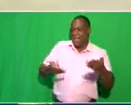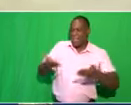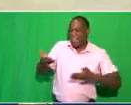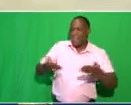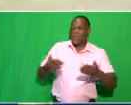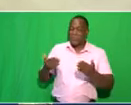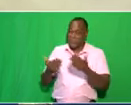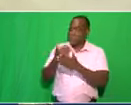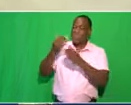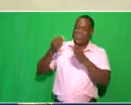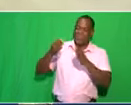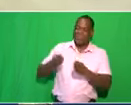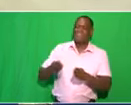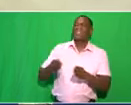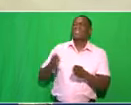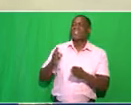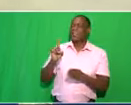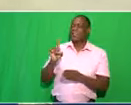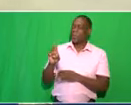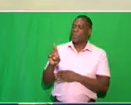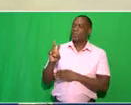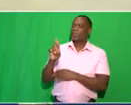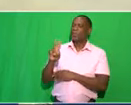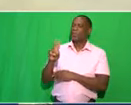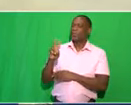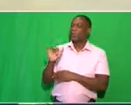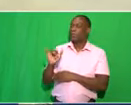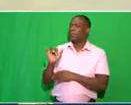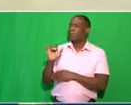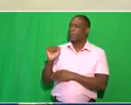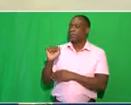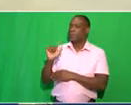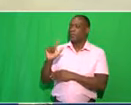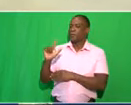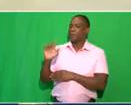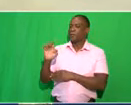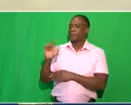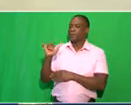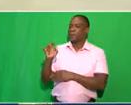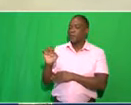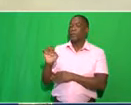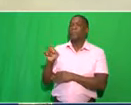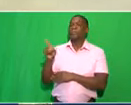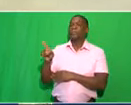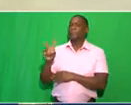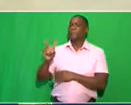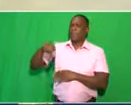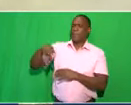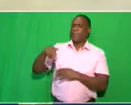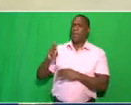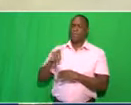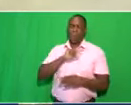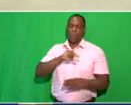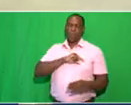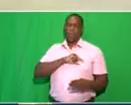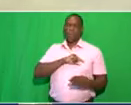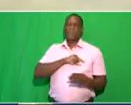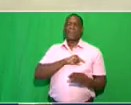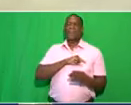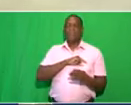to our panel, Dr. Ruby Allen, who is the Vice President, Quality Assurance and Institutional